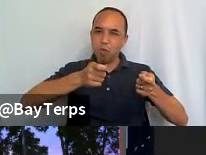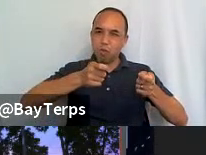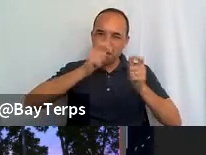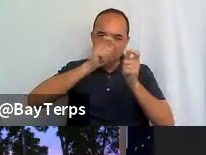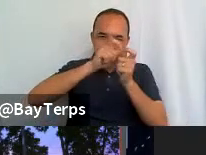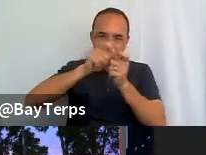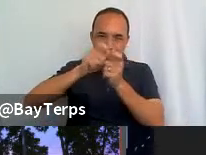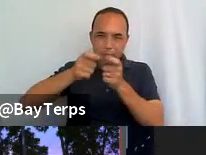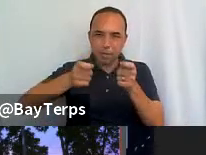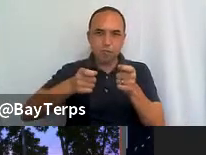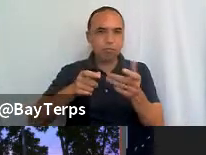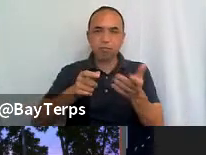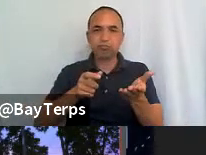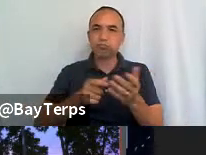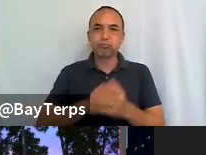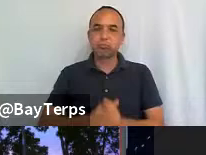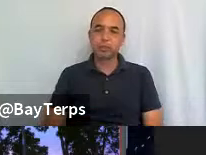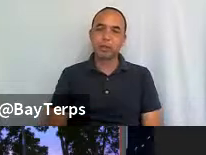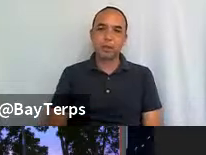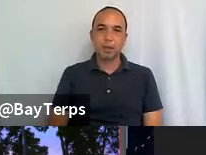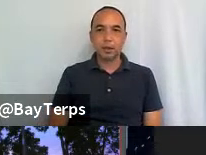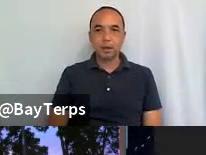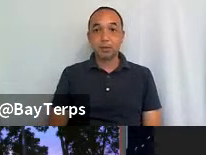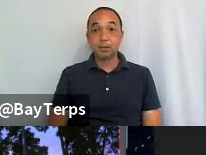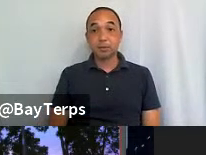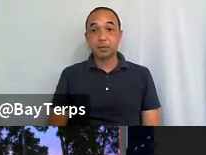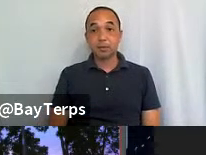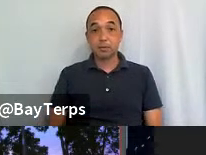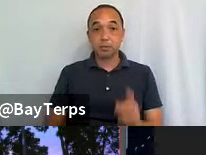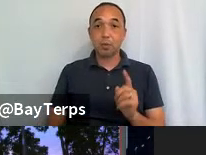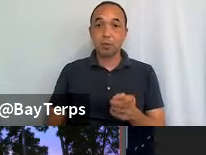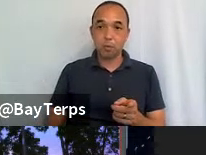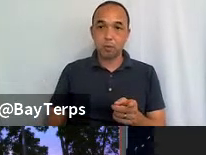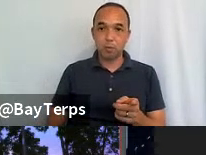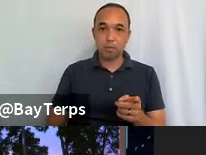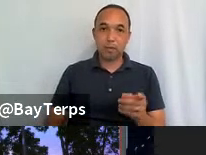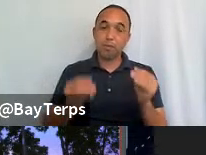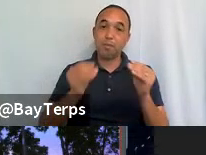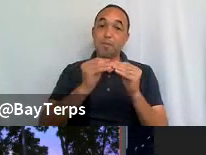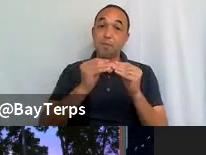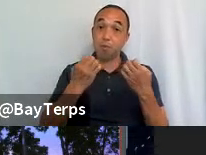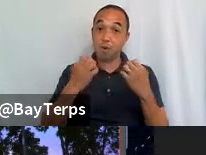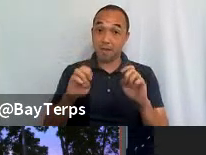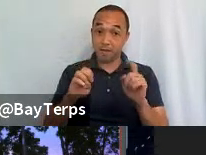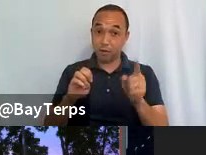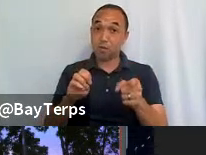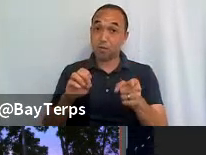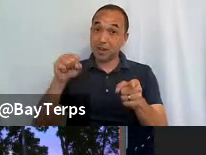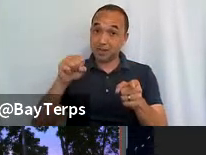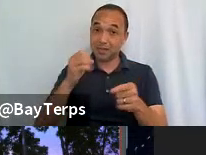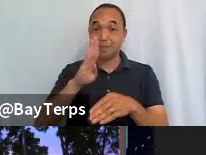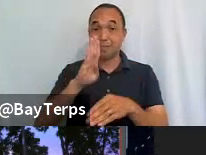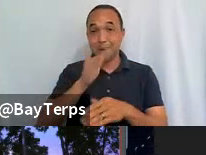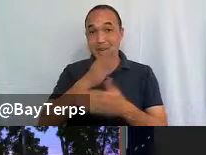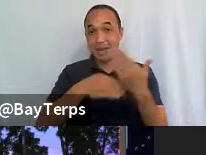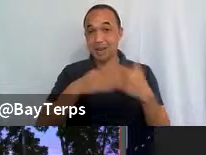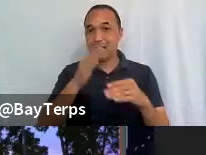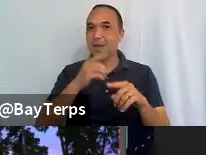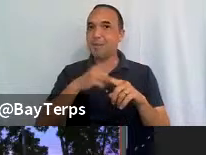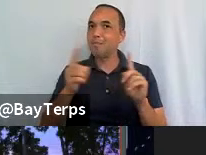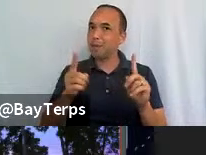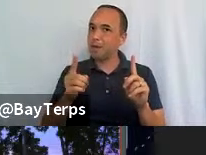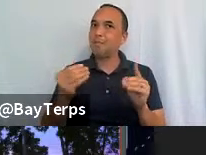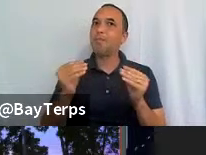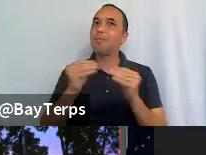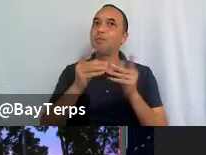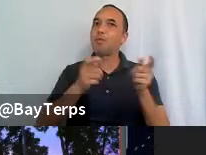So it's more effort to do it manually, but I think it gives you much more control over the